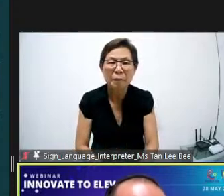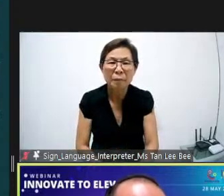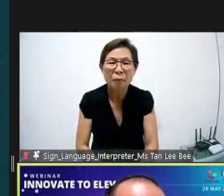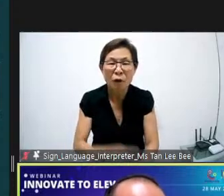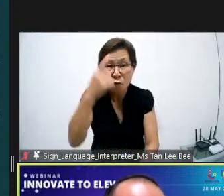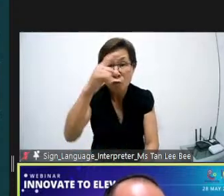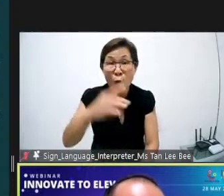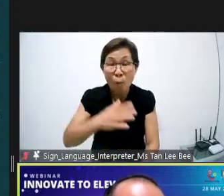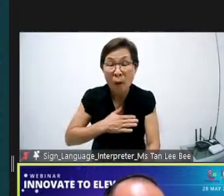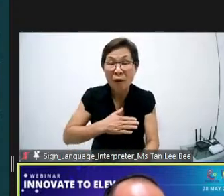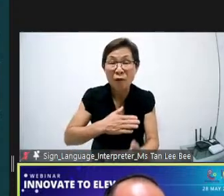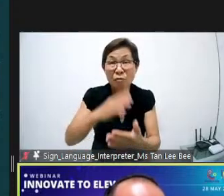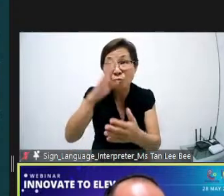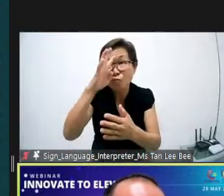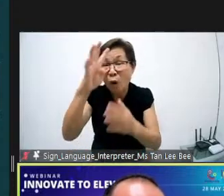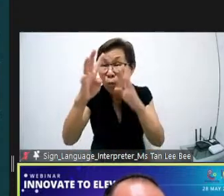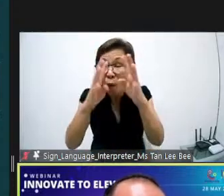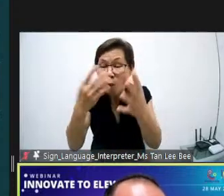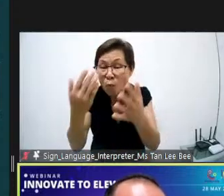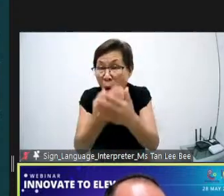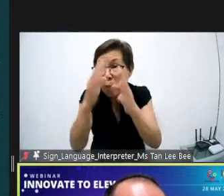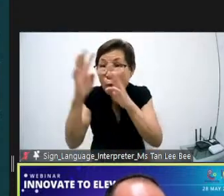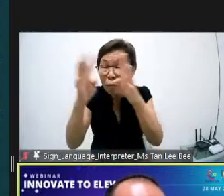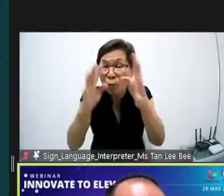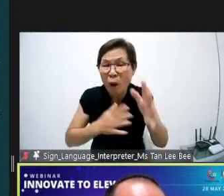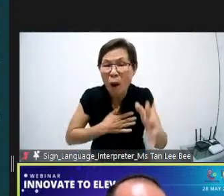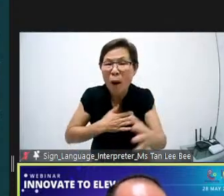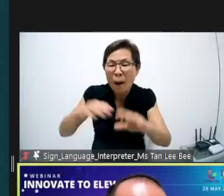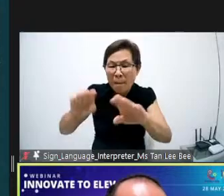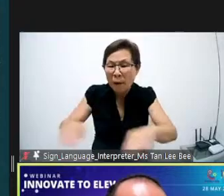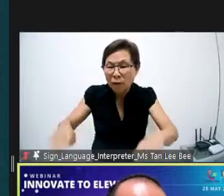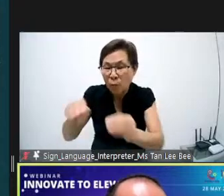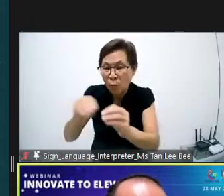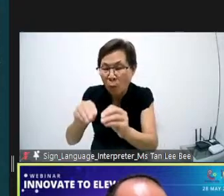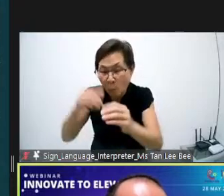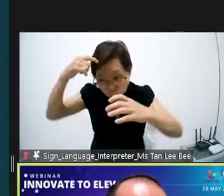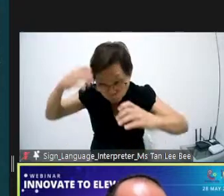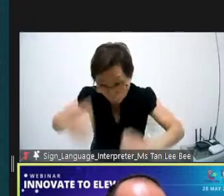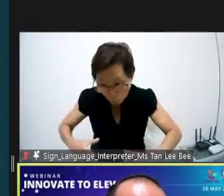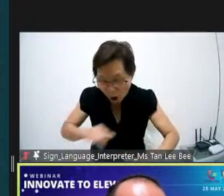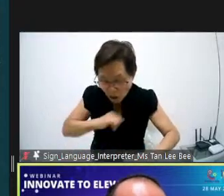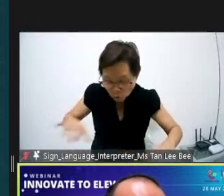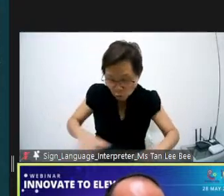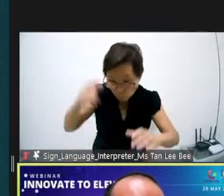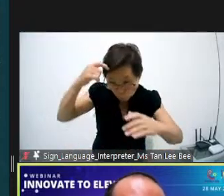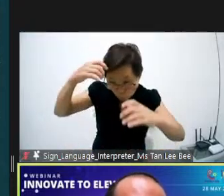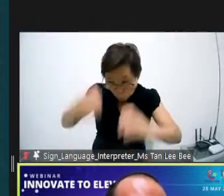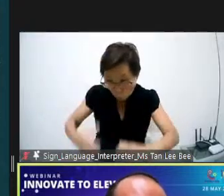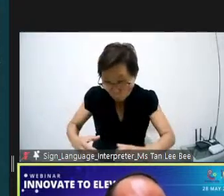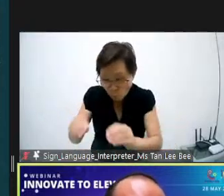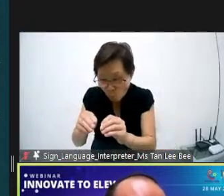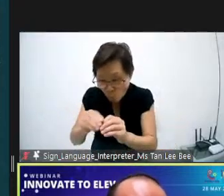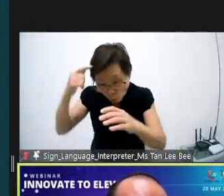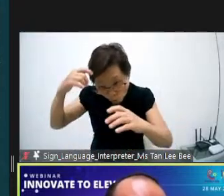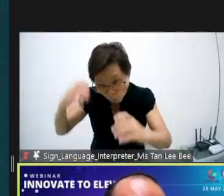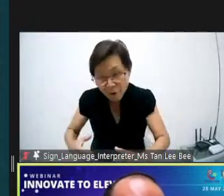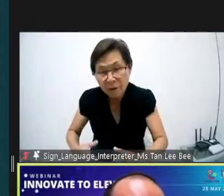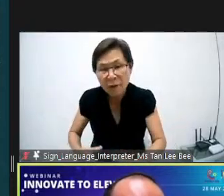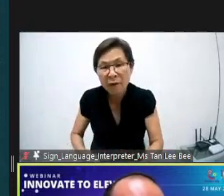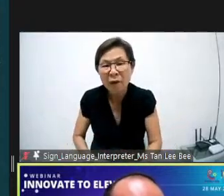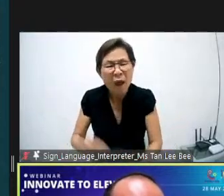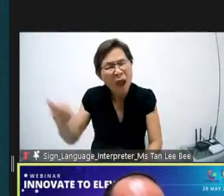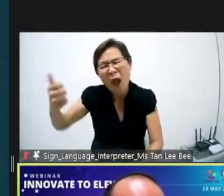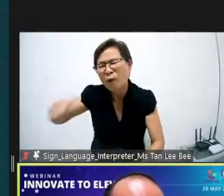product, my student more confident. I do find it, I believe it, more confident. Anyone can be a guide